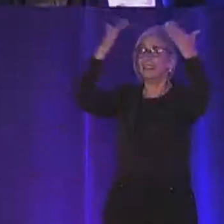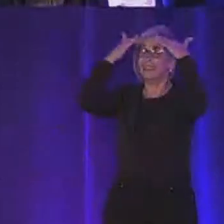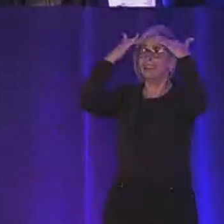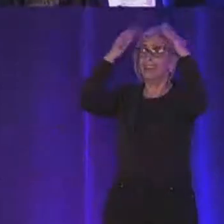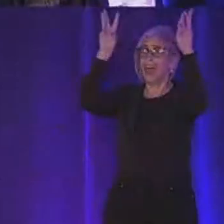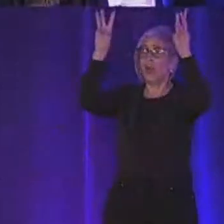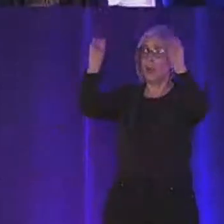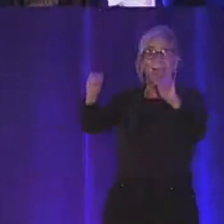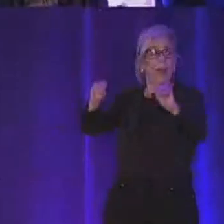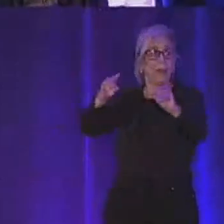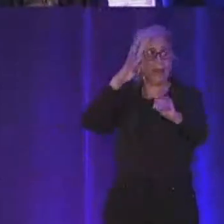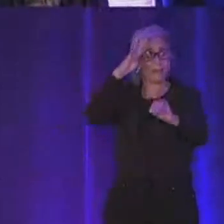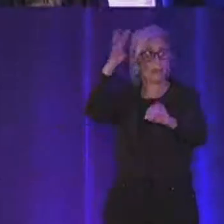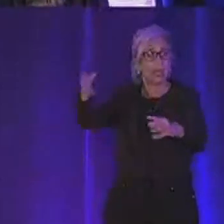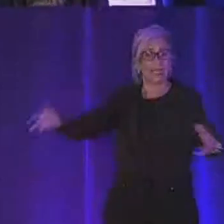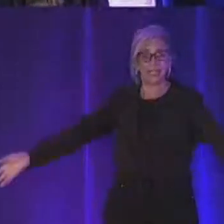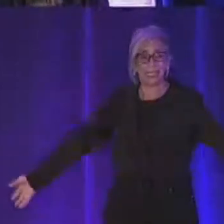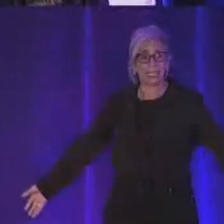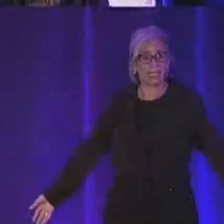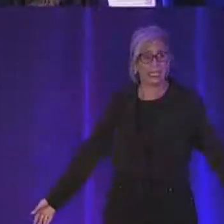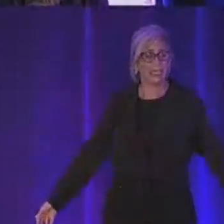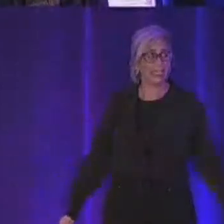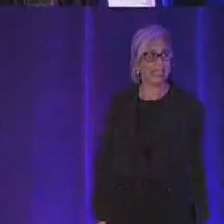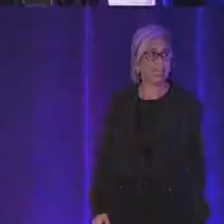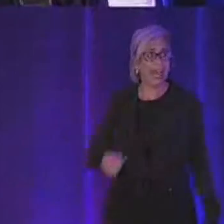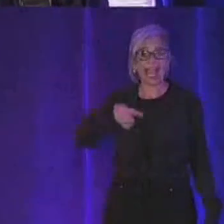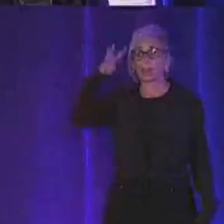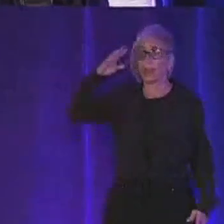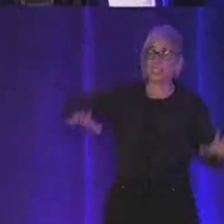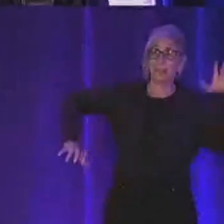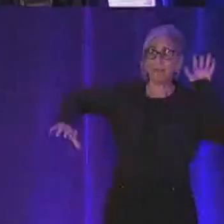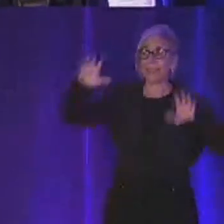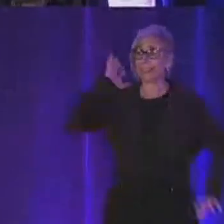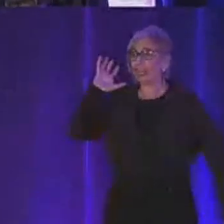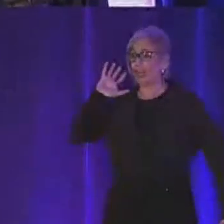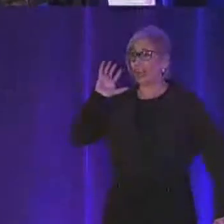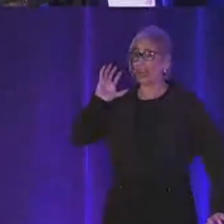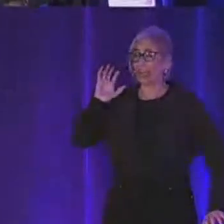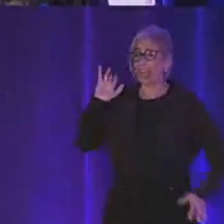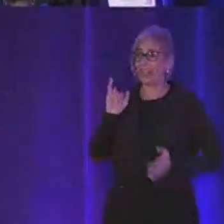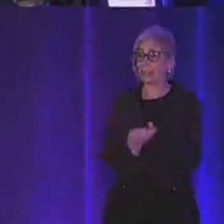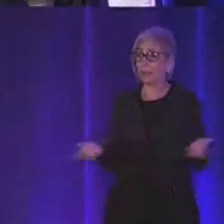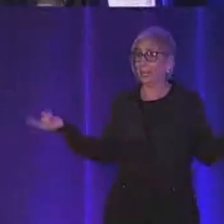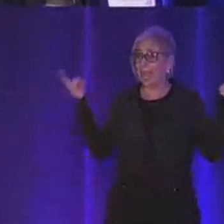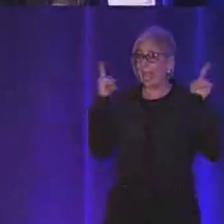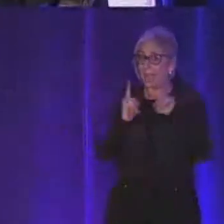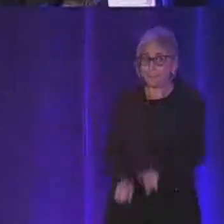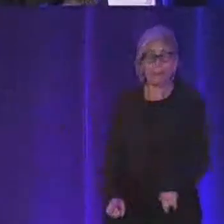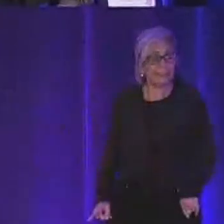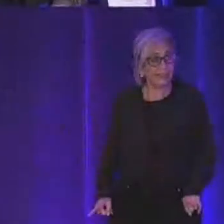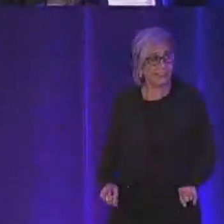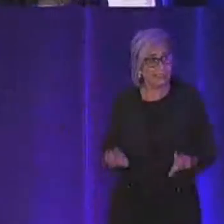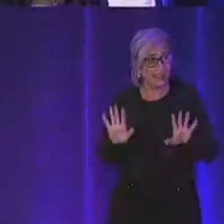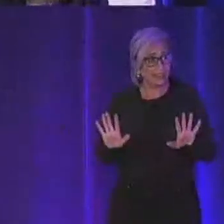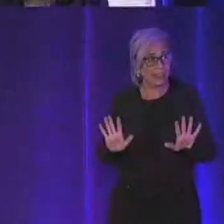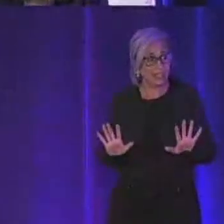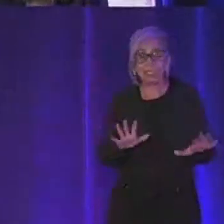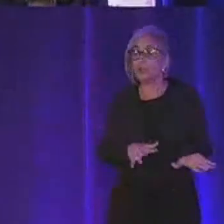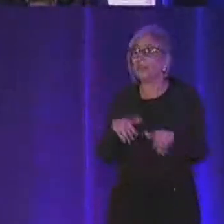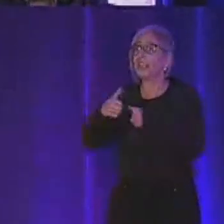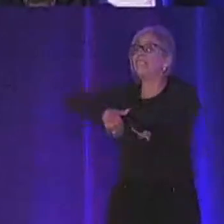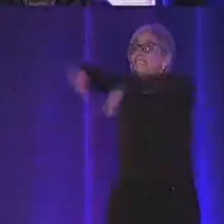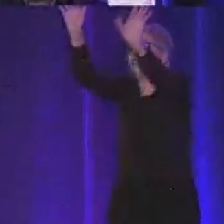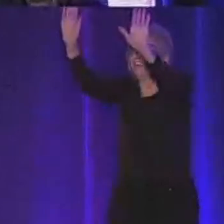Wow. I've created a monster. That's what I've done. Okay. Can y'all leave?